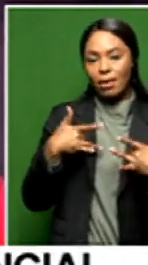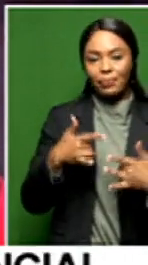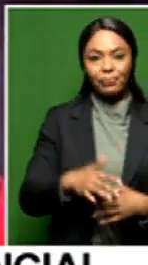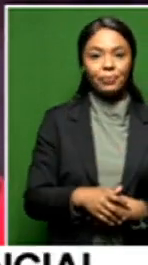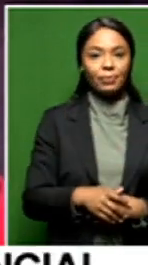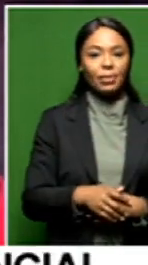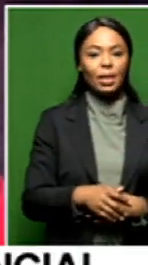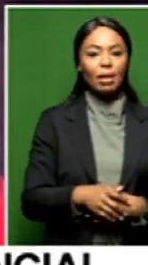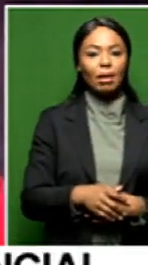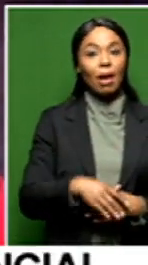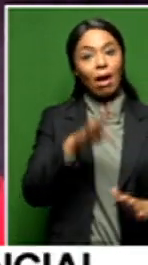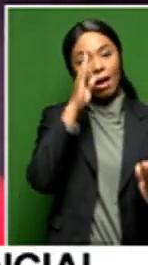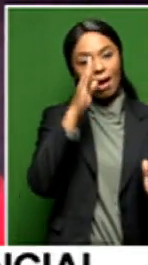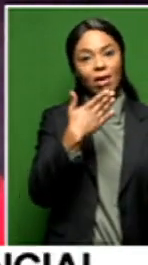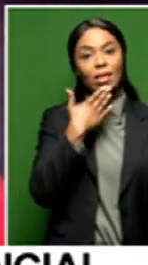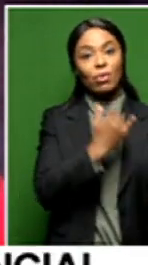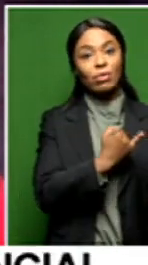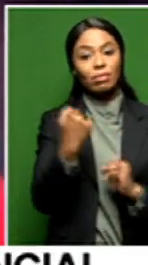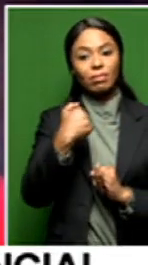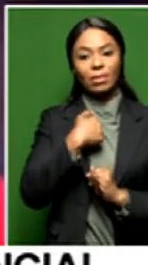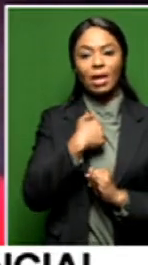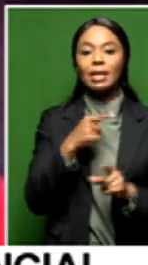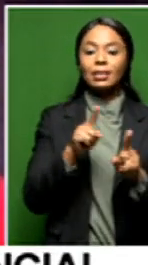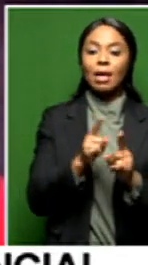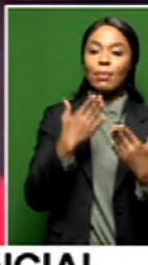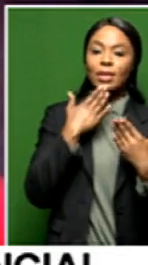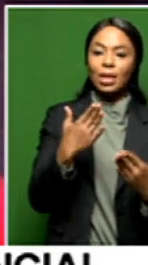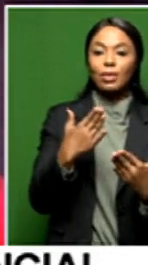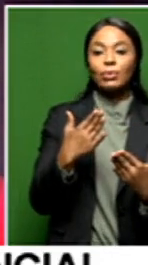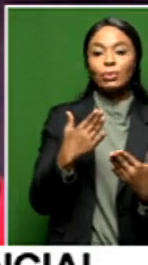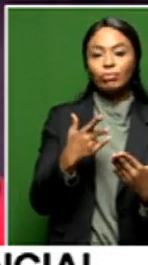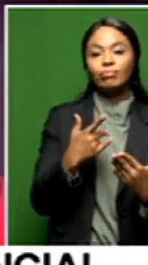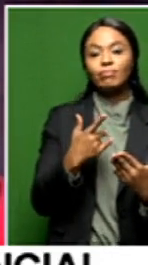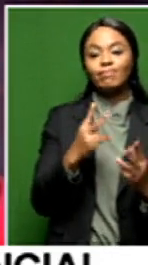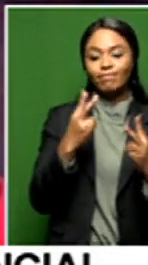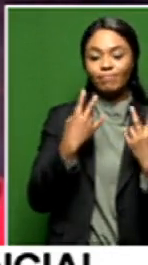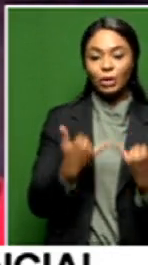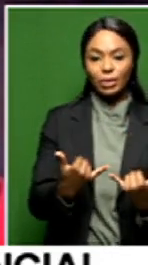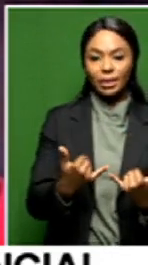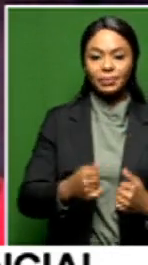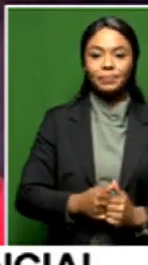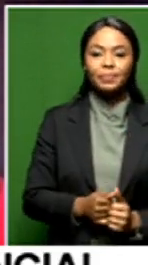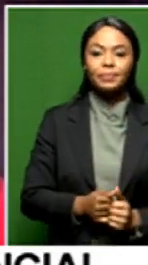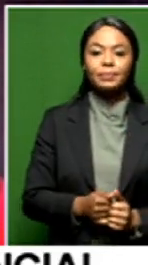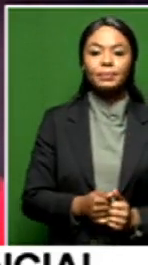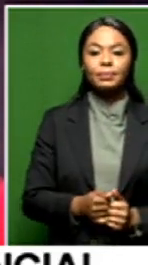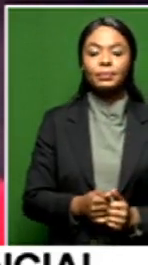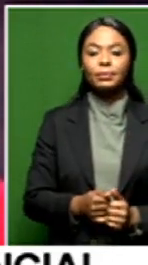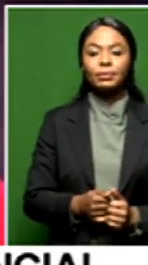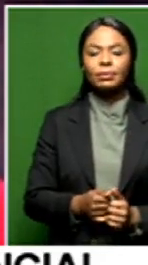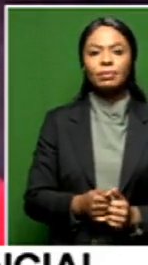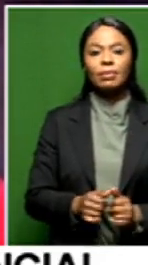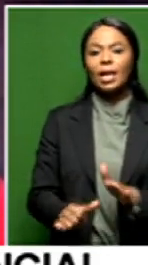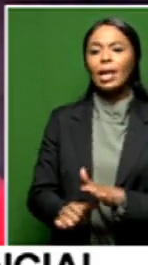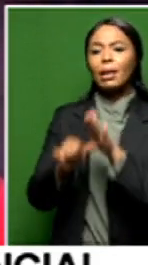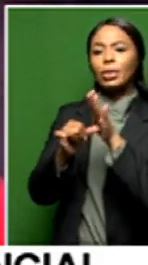So much for having me, and thank you to the viewers for also receiving me in their homes today. Let's start with why it was so important